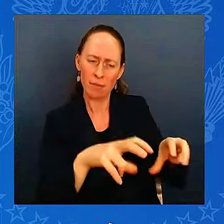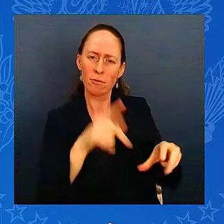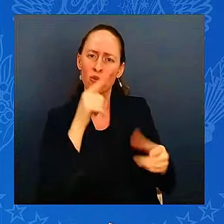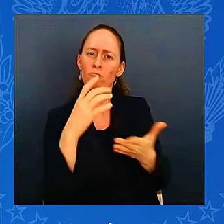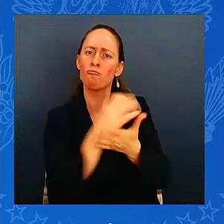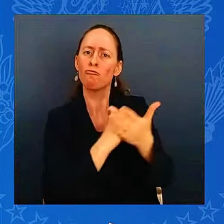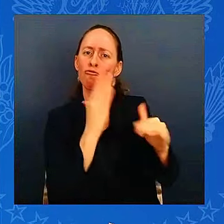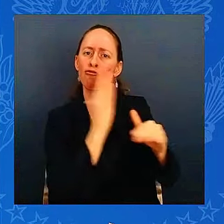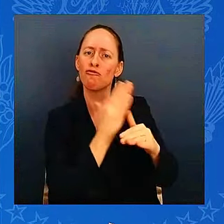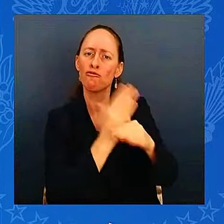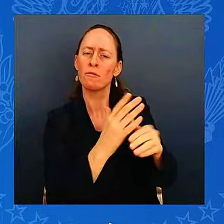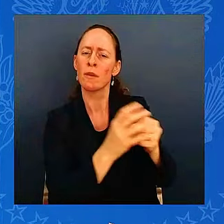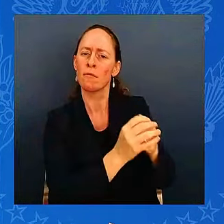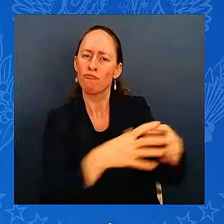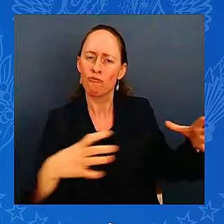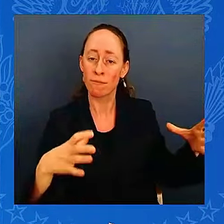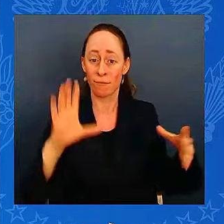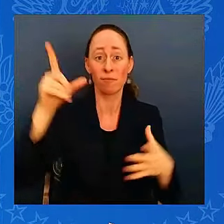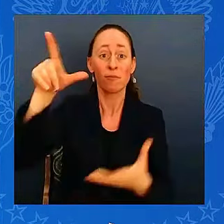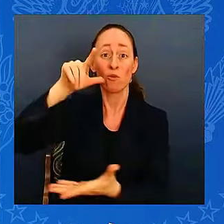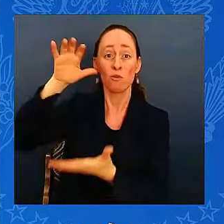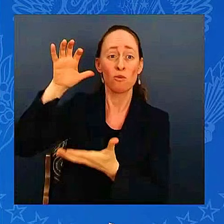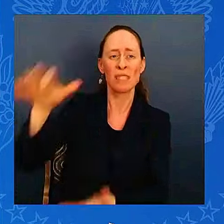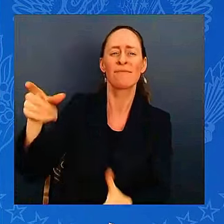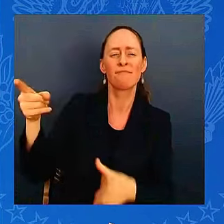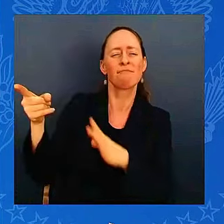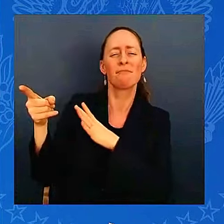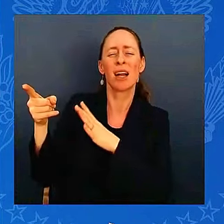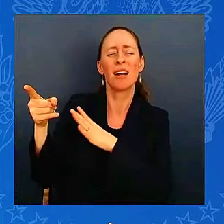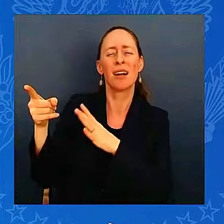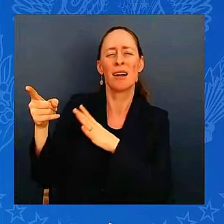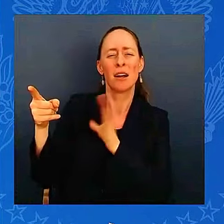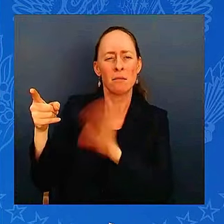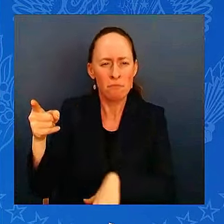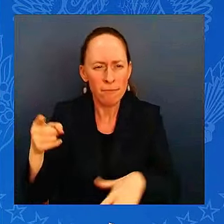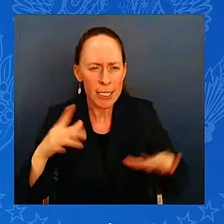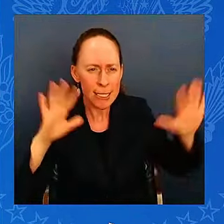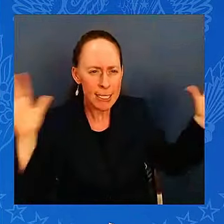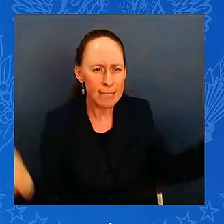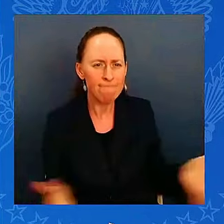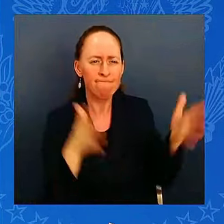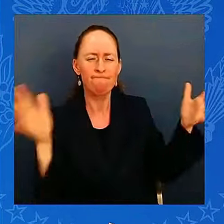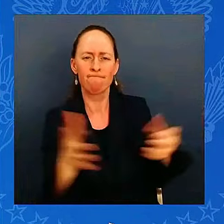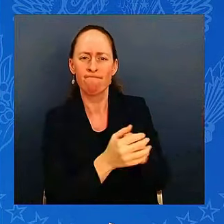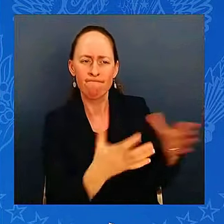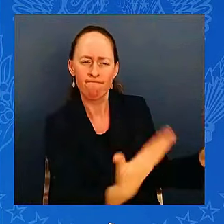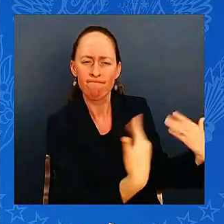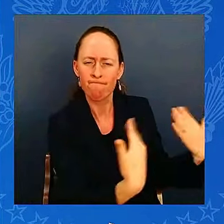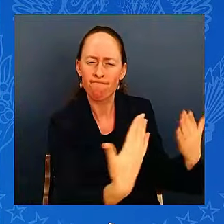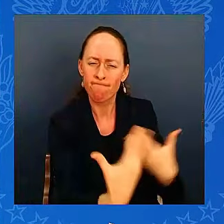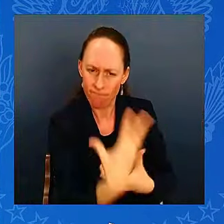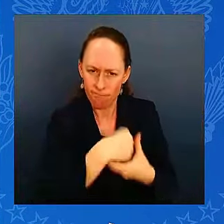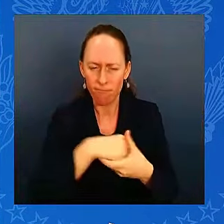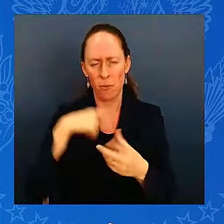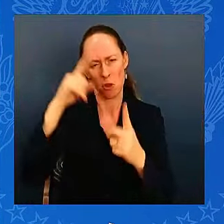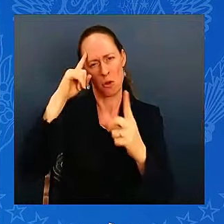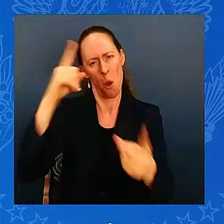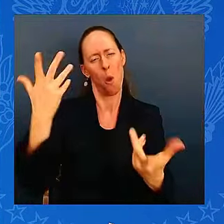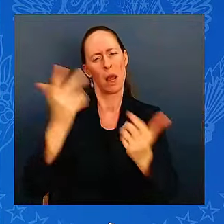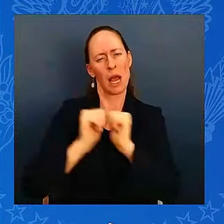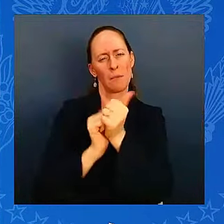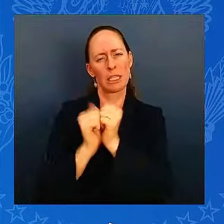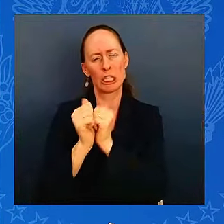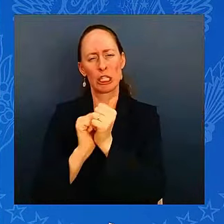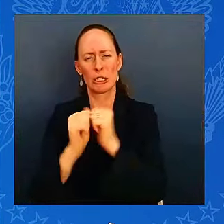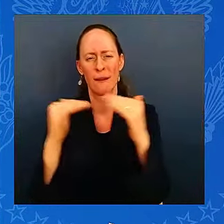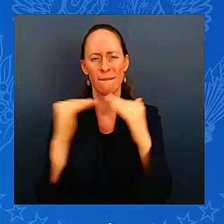well. And on the leave, no, and foster fair competition. Invest in all of America and all Americans. And I've